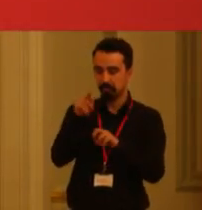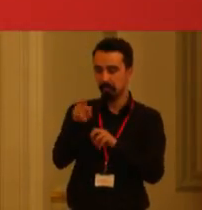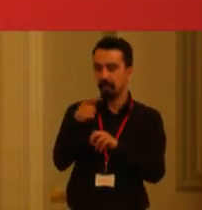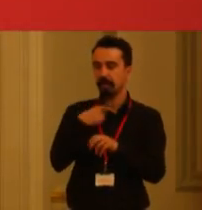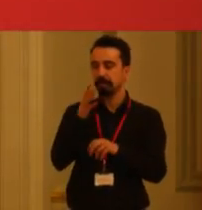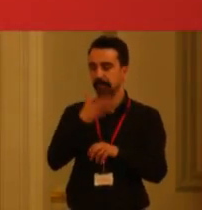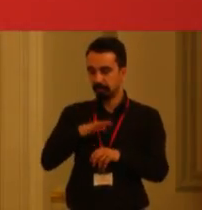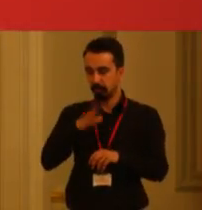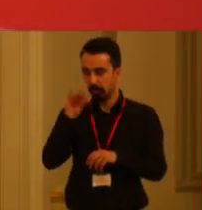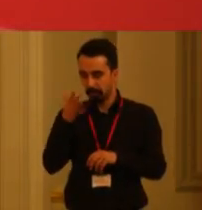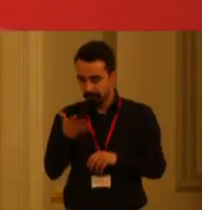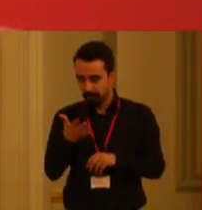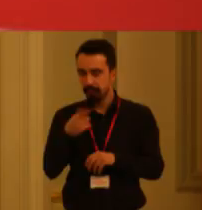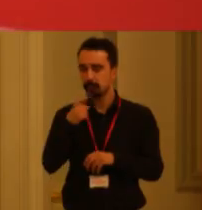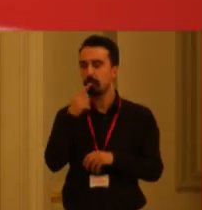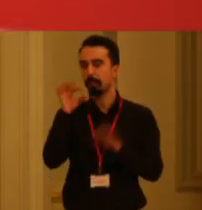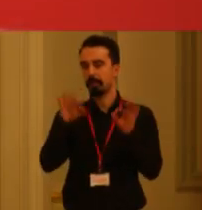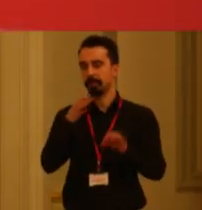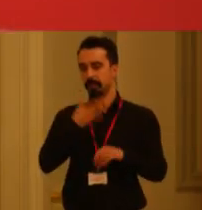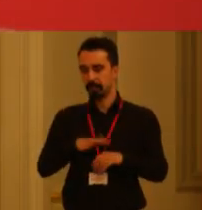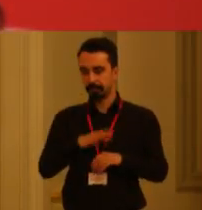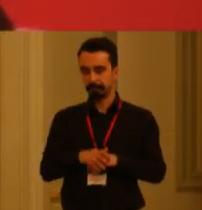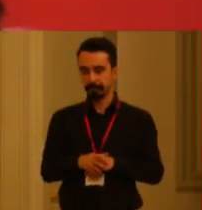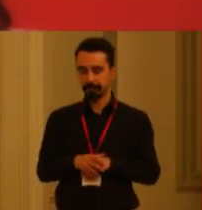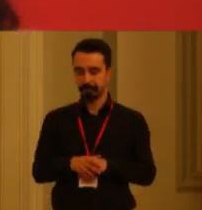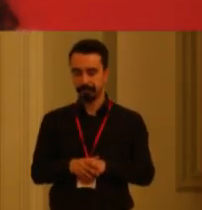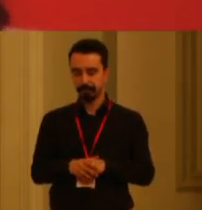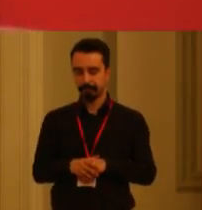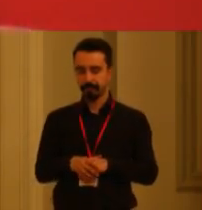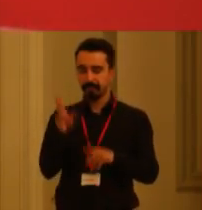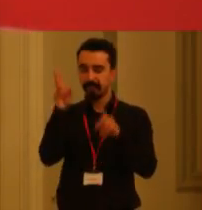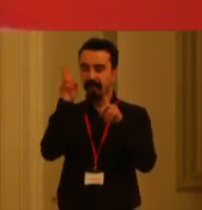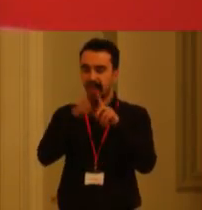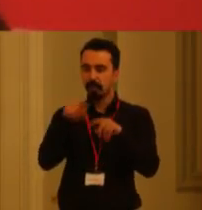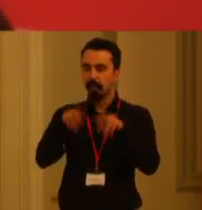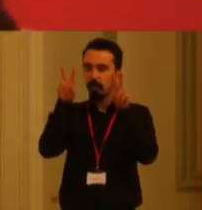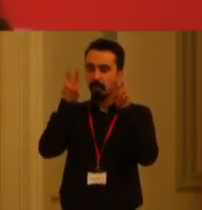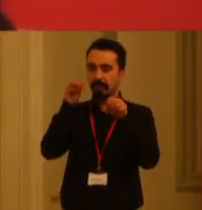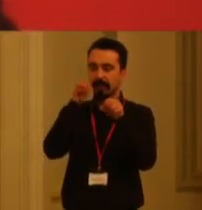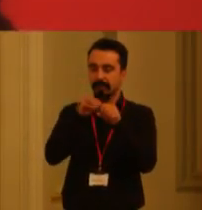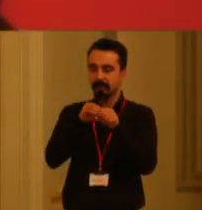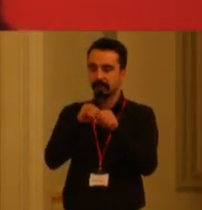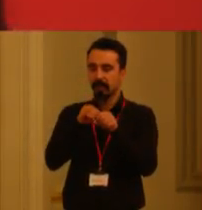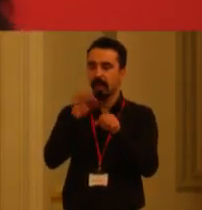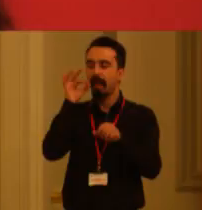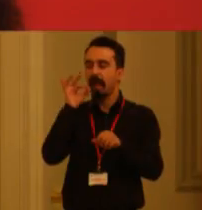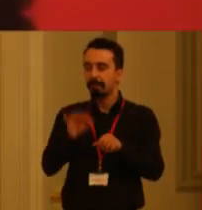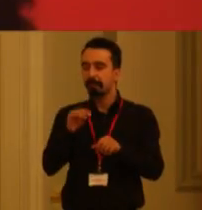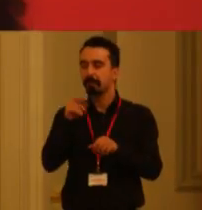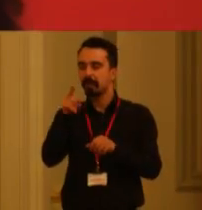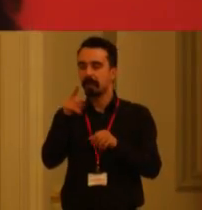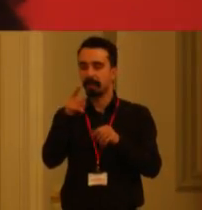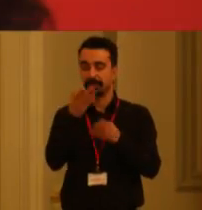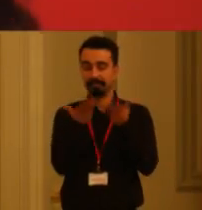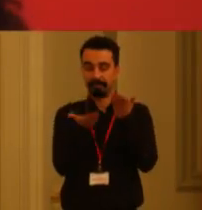youth, but then again, wherever and whenever young people are involved, I really enjoy being a part